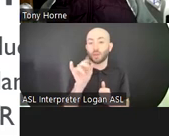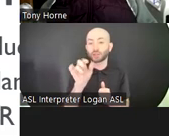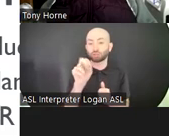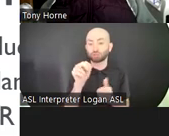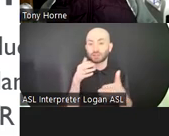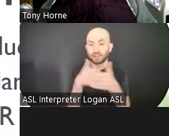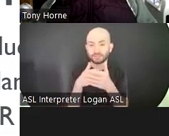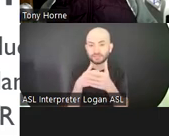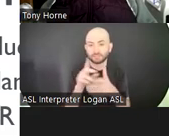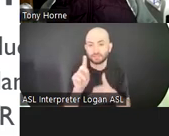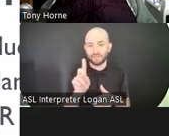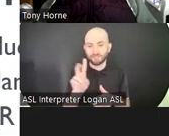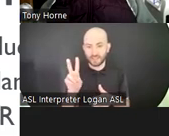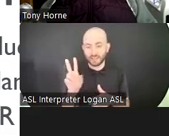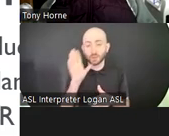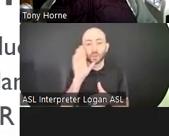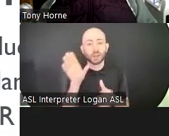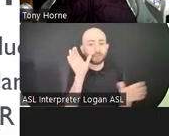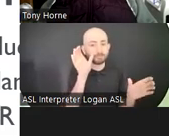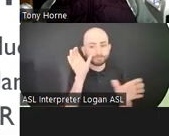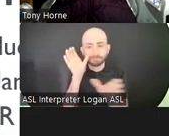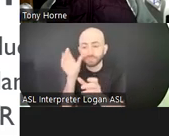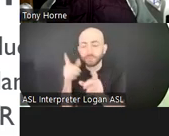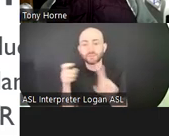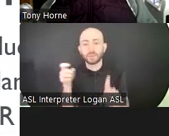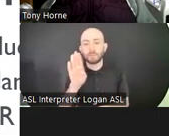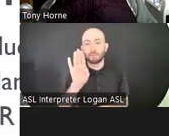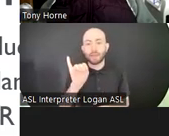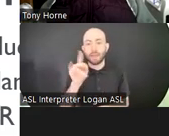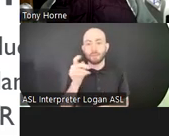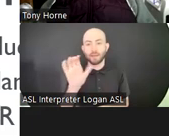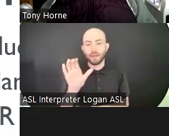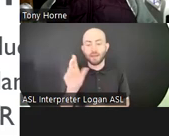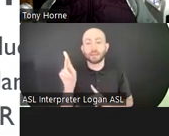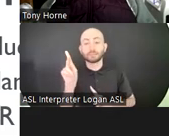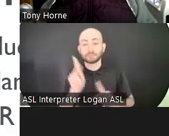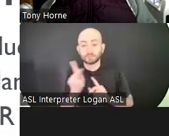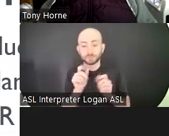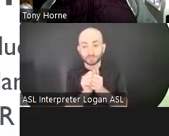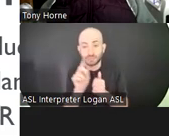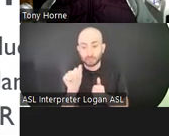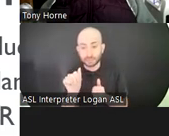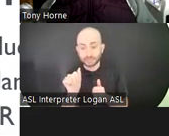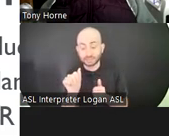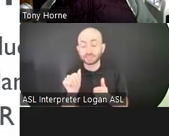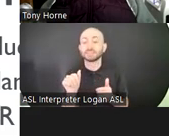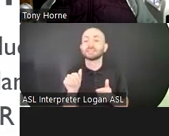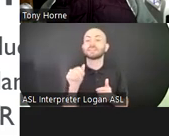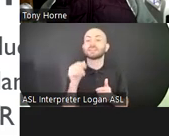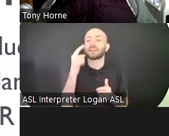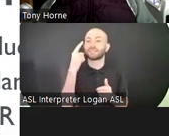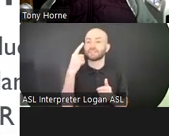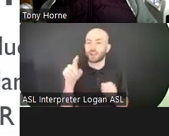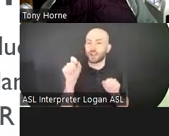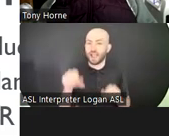to hear from bipoc people with disabilities to help domestic